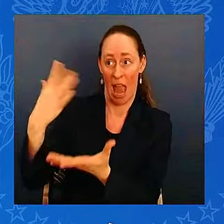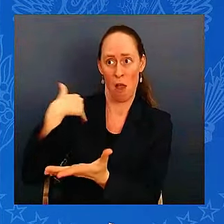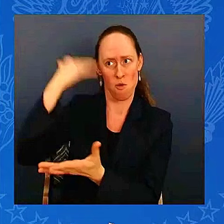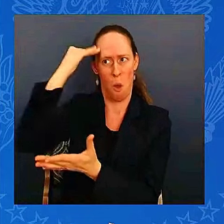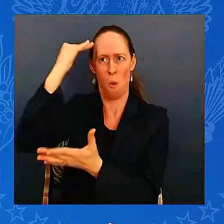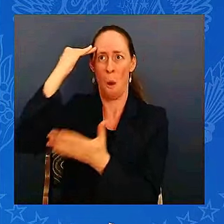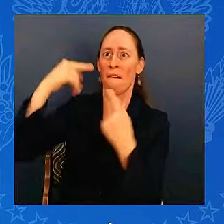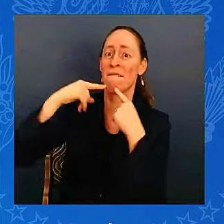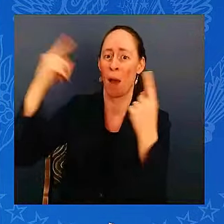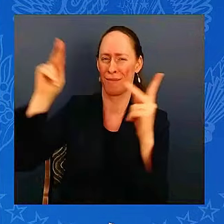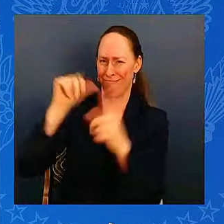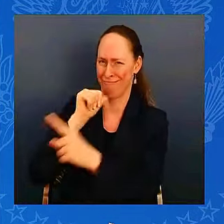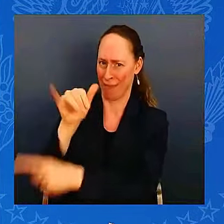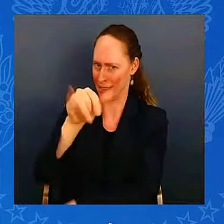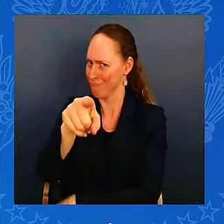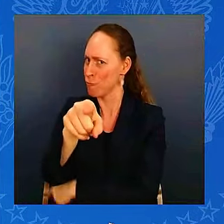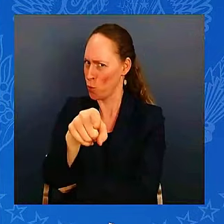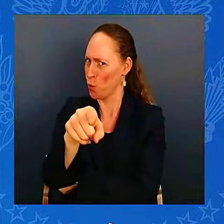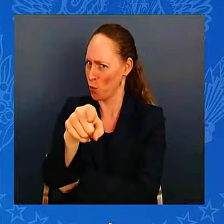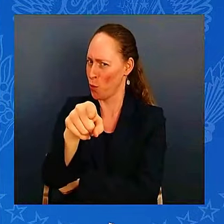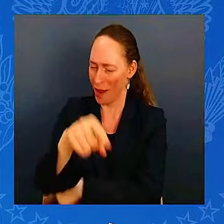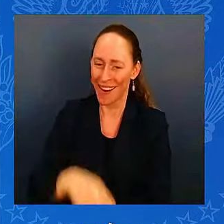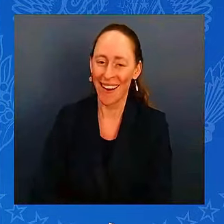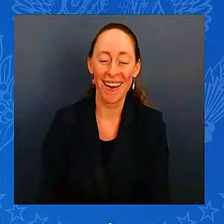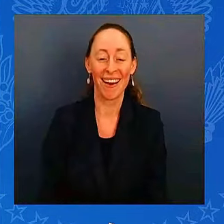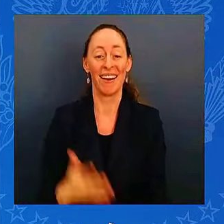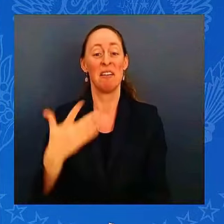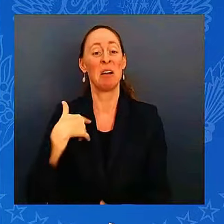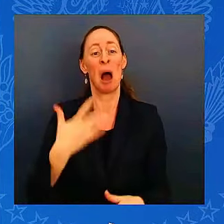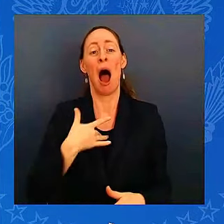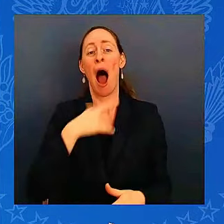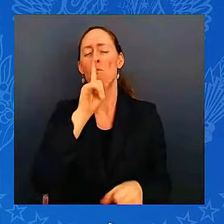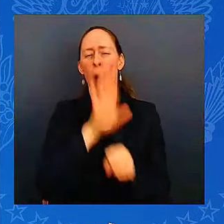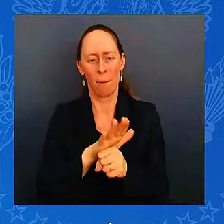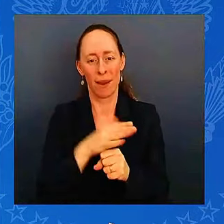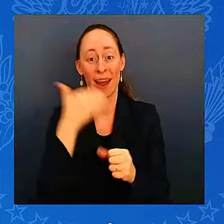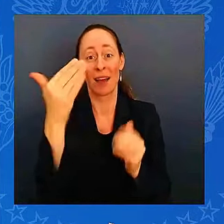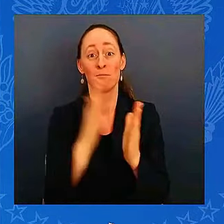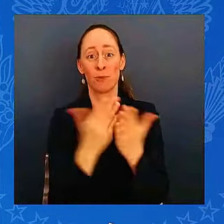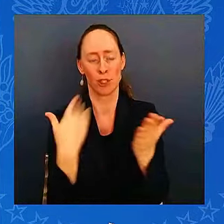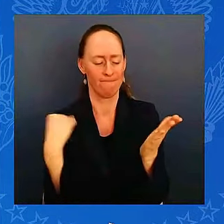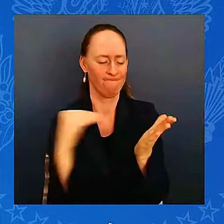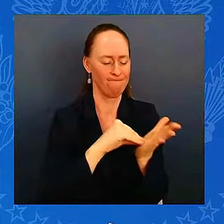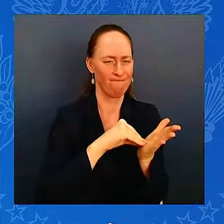write is going to be about you, and I will get even.